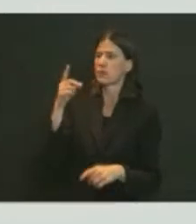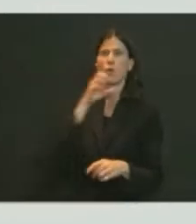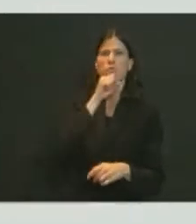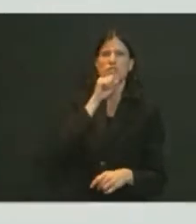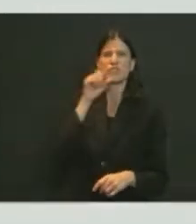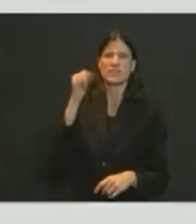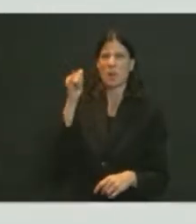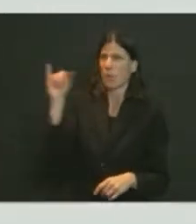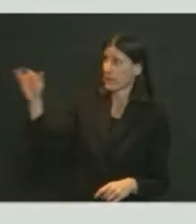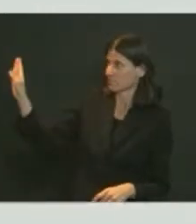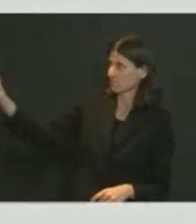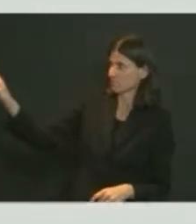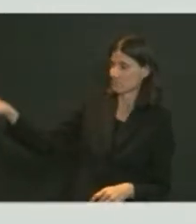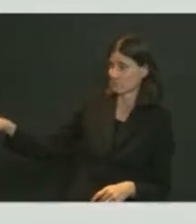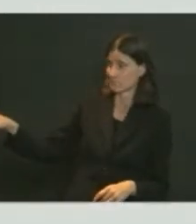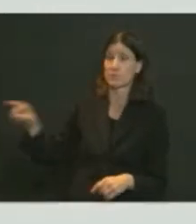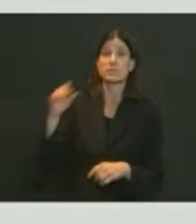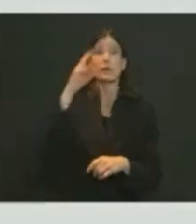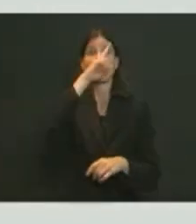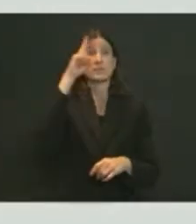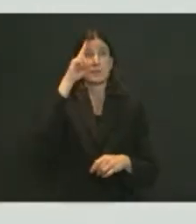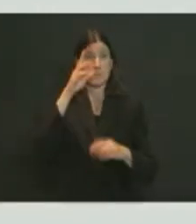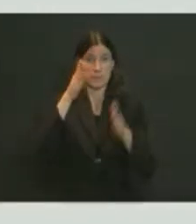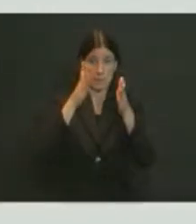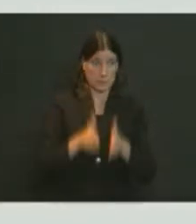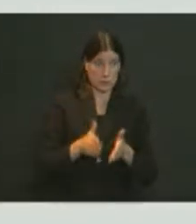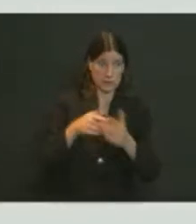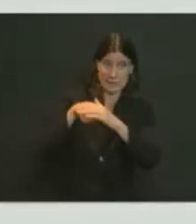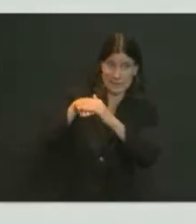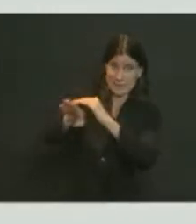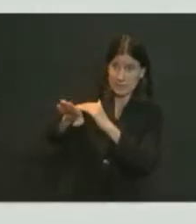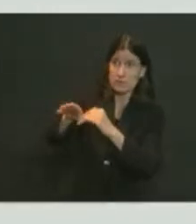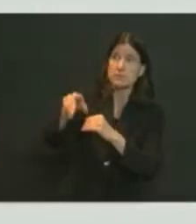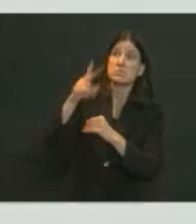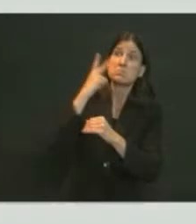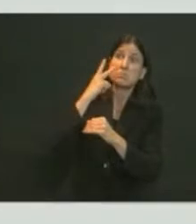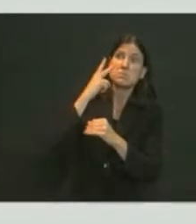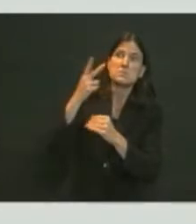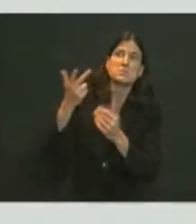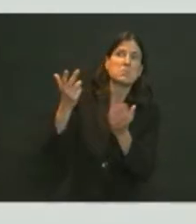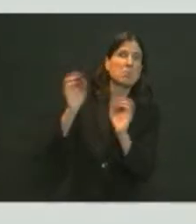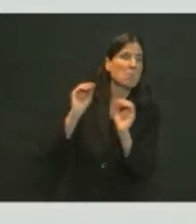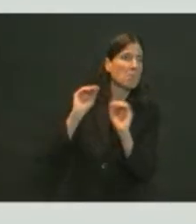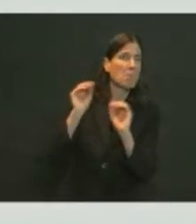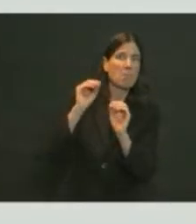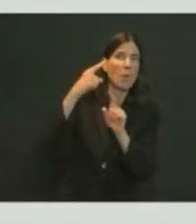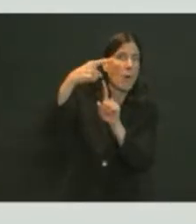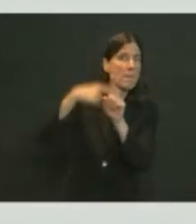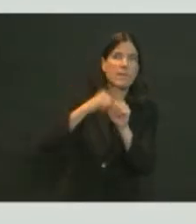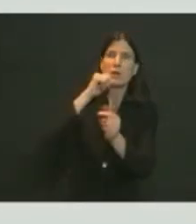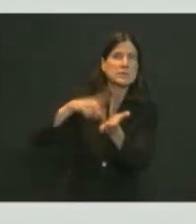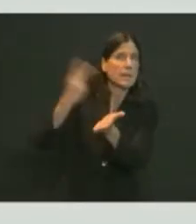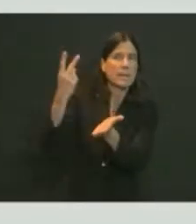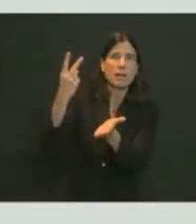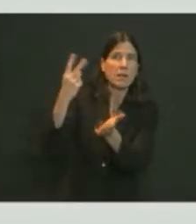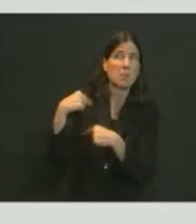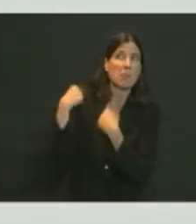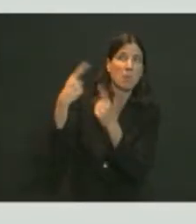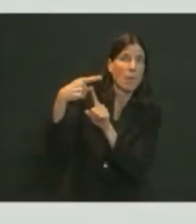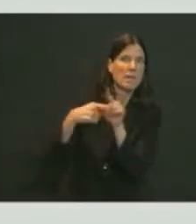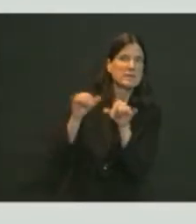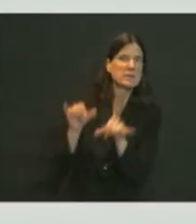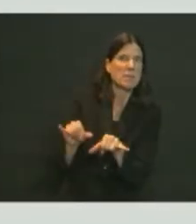and there won't be an overwhelming surge in our hospital beds. If we start to see a doubling of hospitalizations